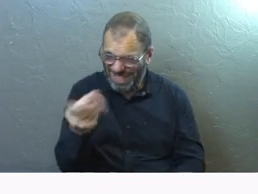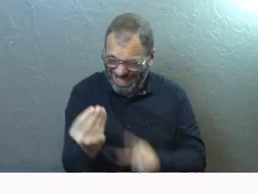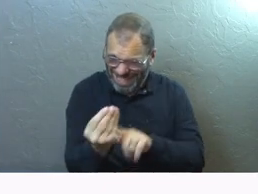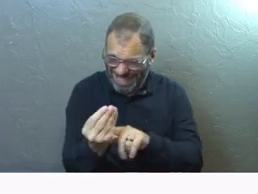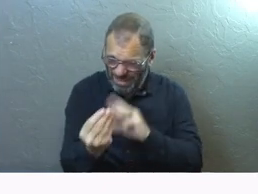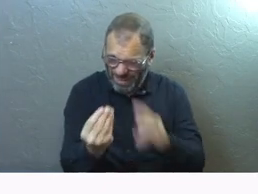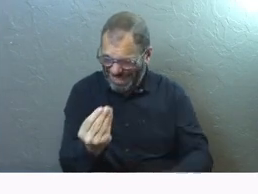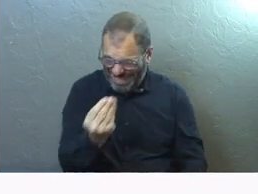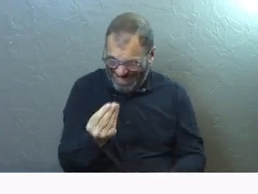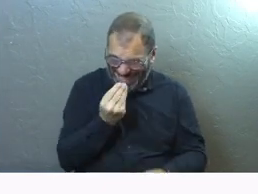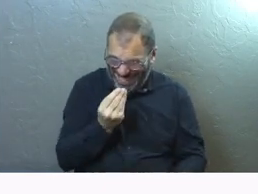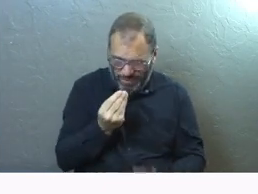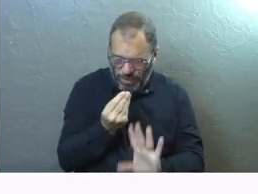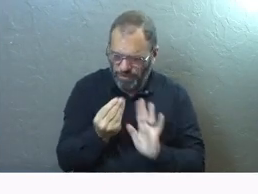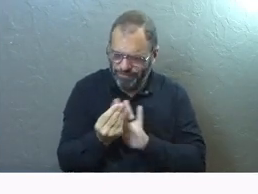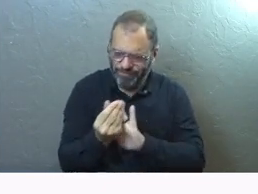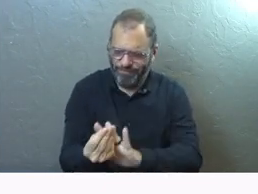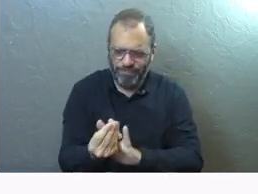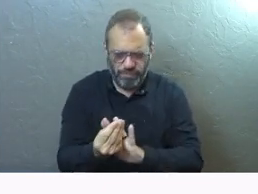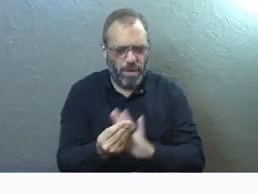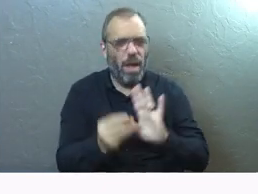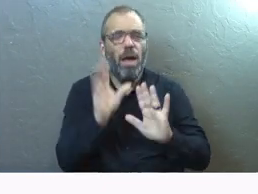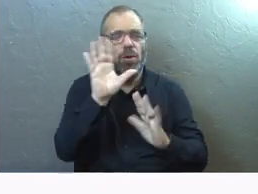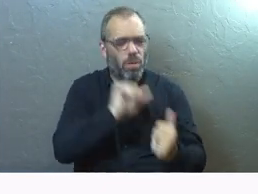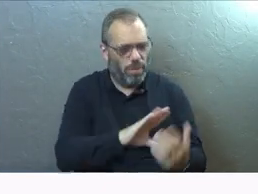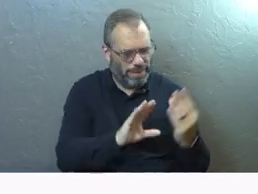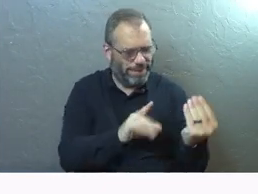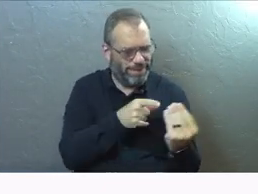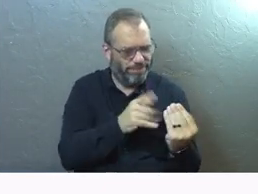you, Jesus, and the prize is your presence.